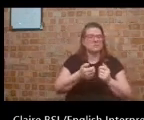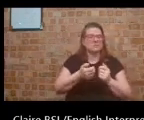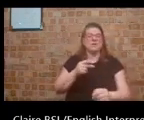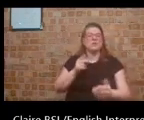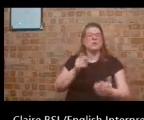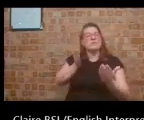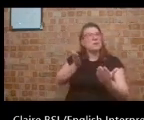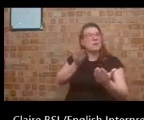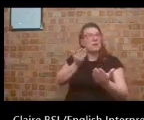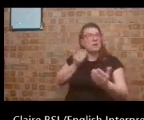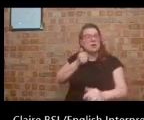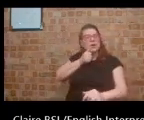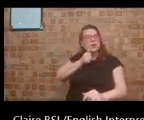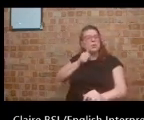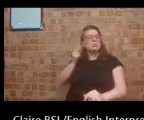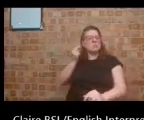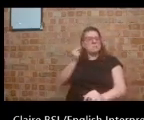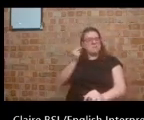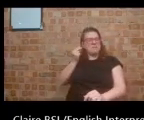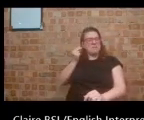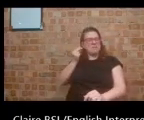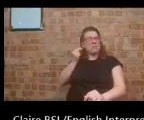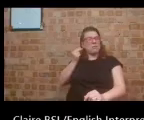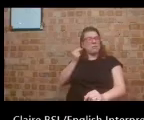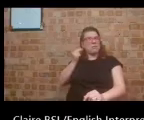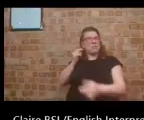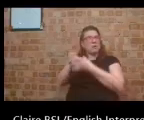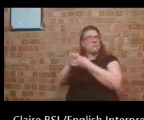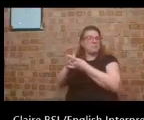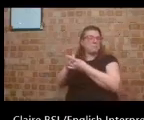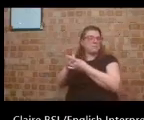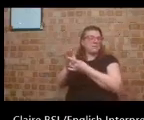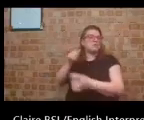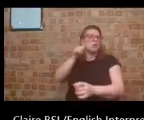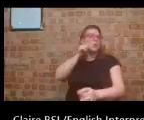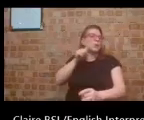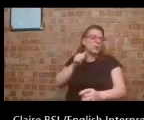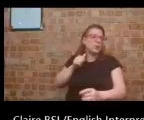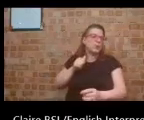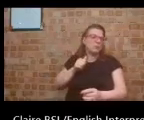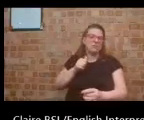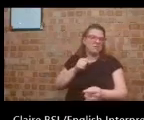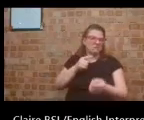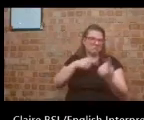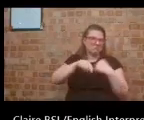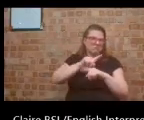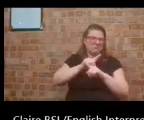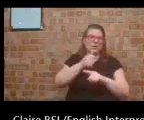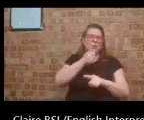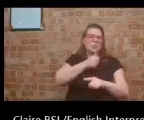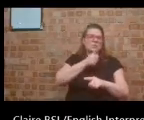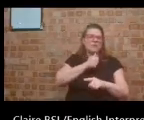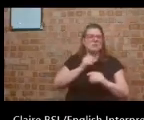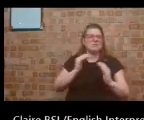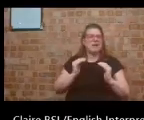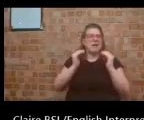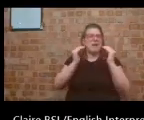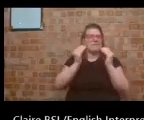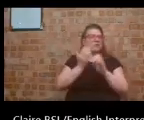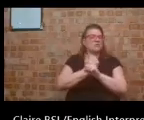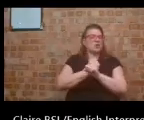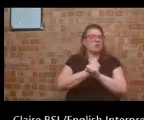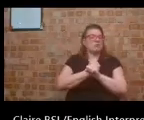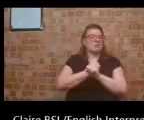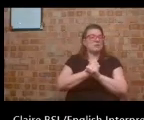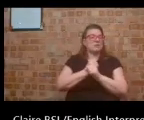get really good at using VoiceOver, you will have your speech rate cranked up over time, and actually that will give you a level of security and